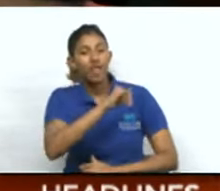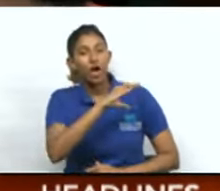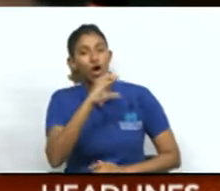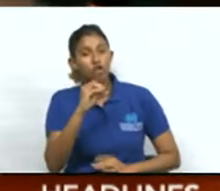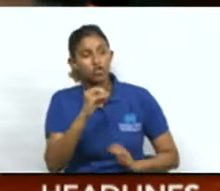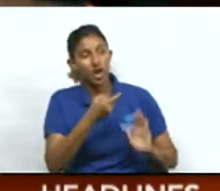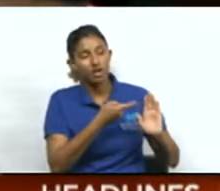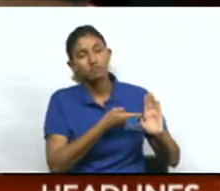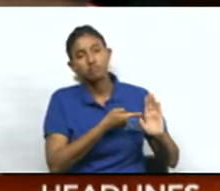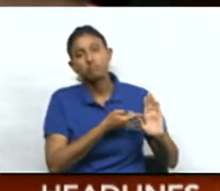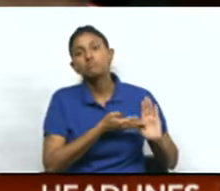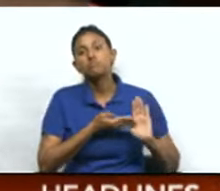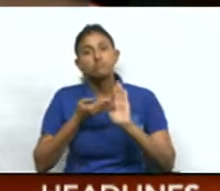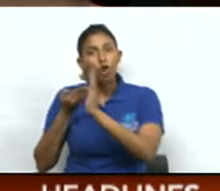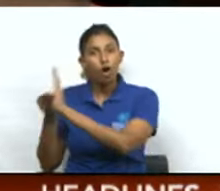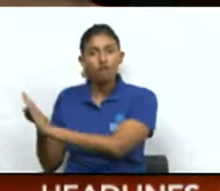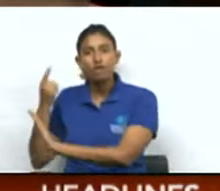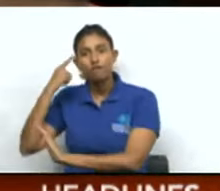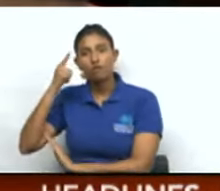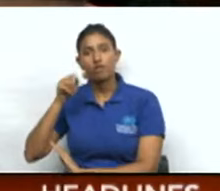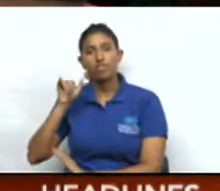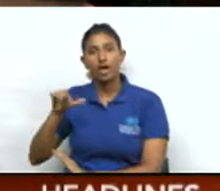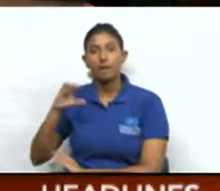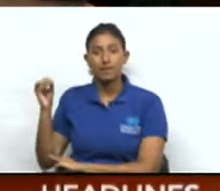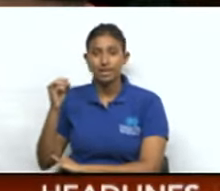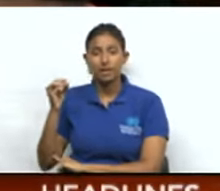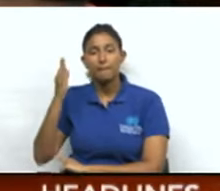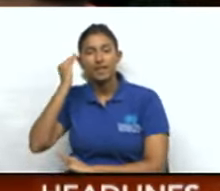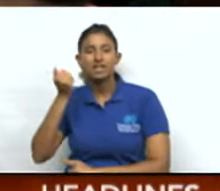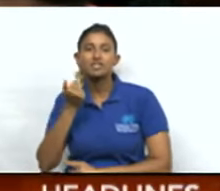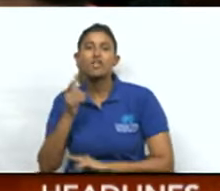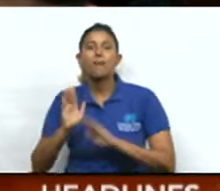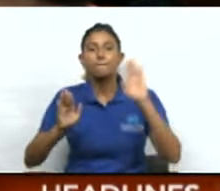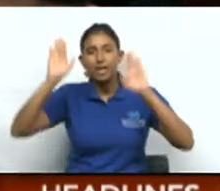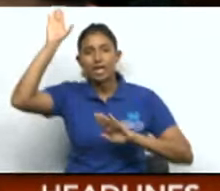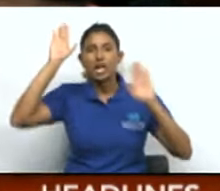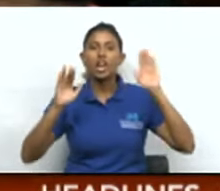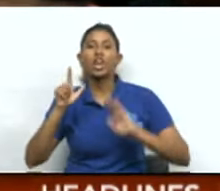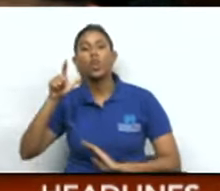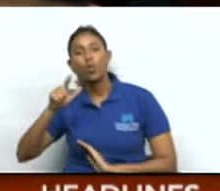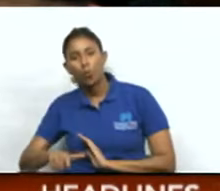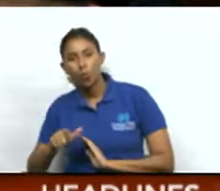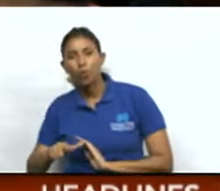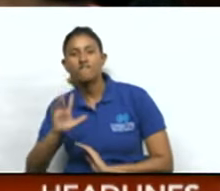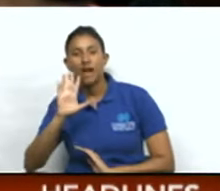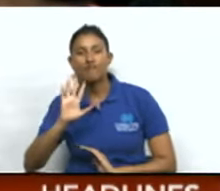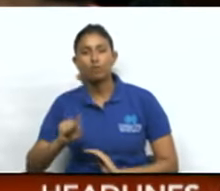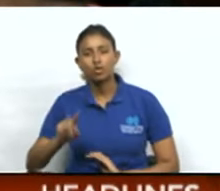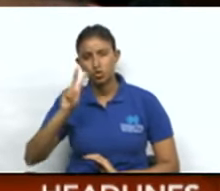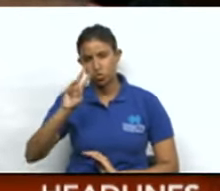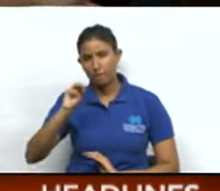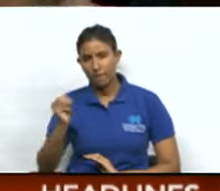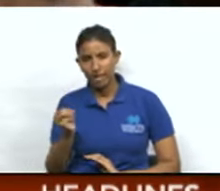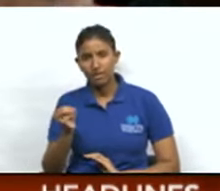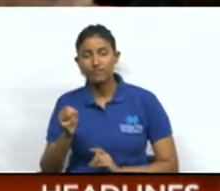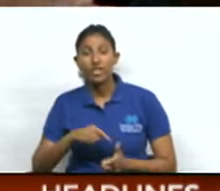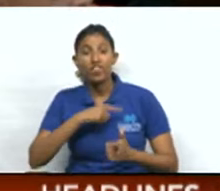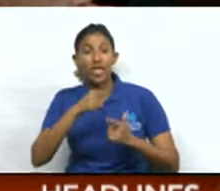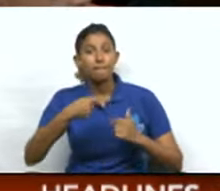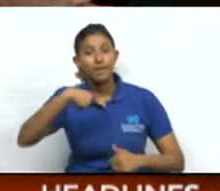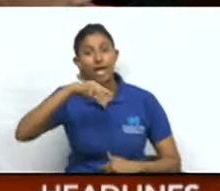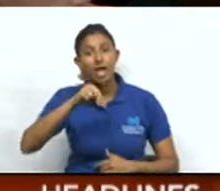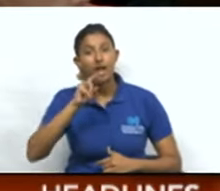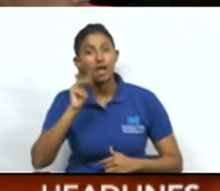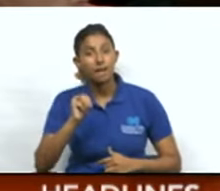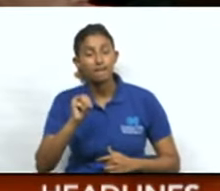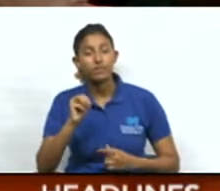$5.2 billion? And in addition, the very NIDCO board appointed by the then PNM government hosted NIDCO